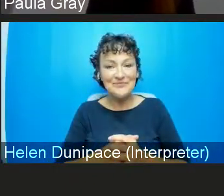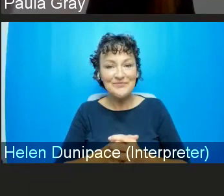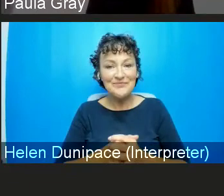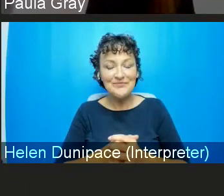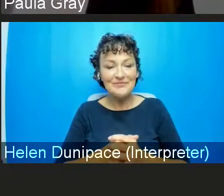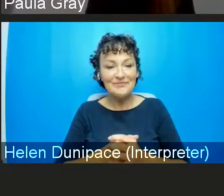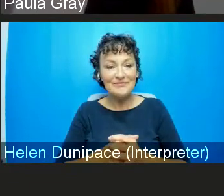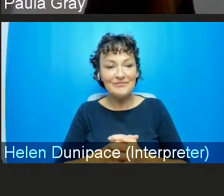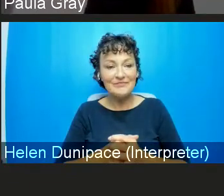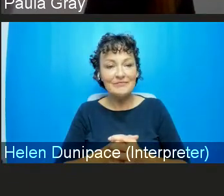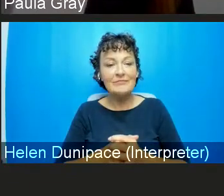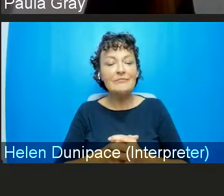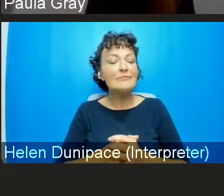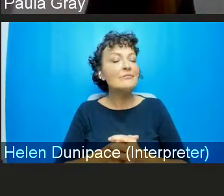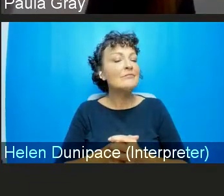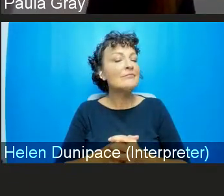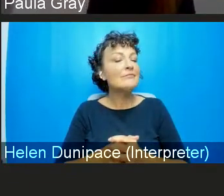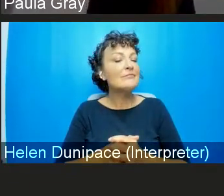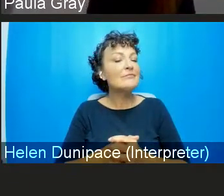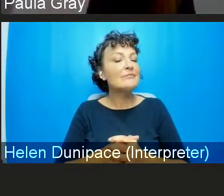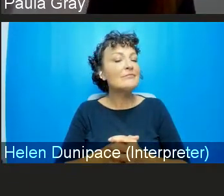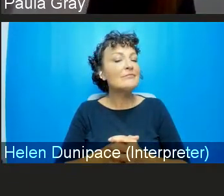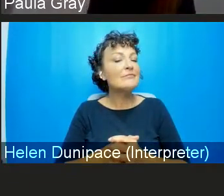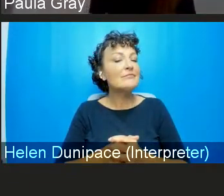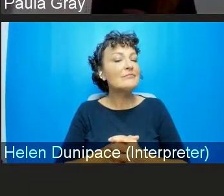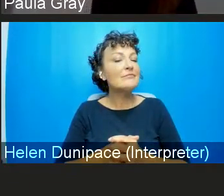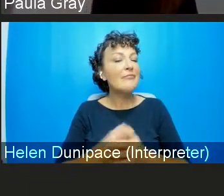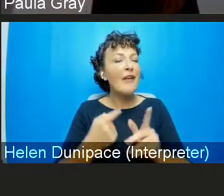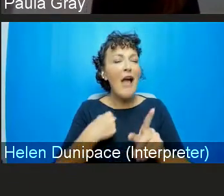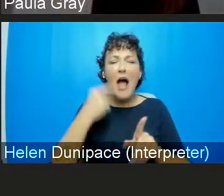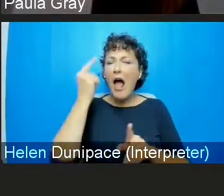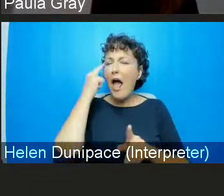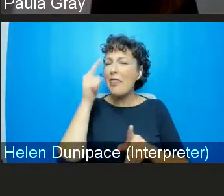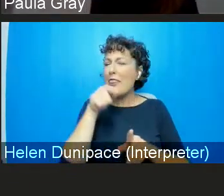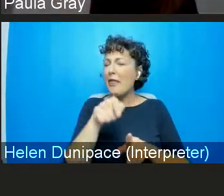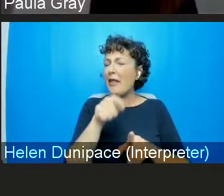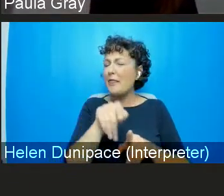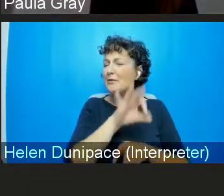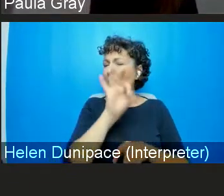So I think I'll come to probably Brian on this one first.